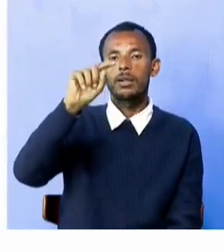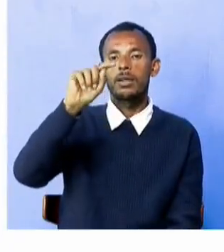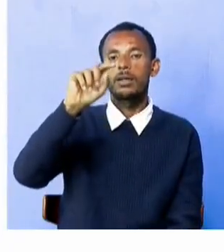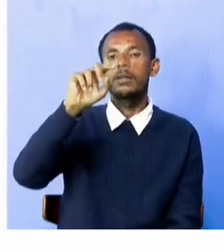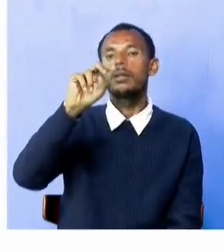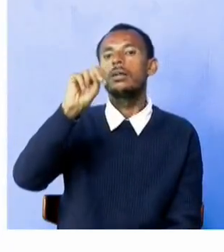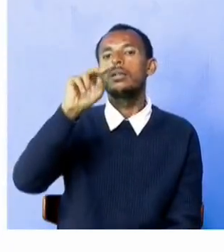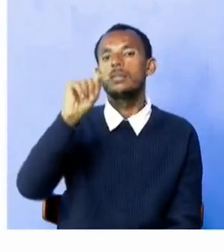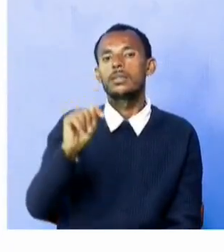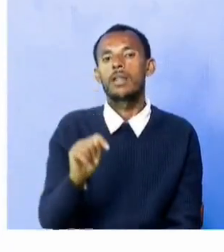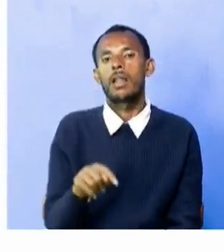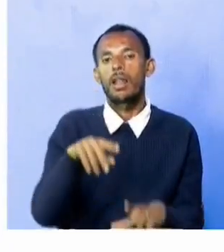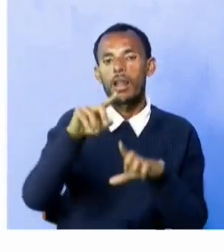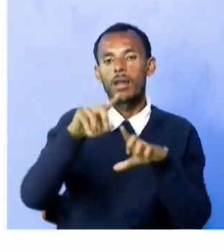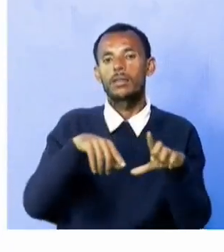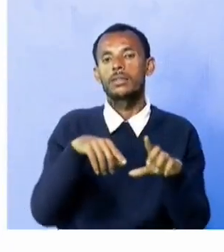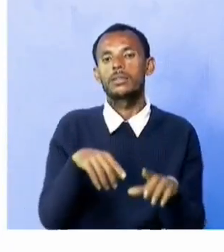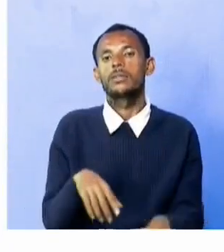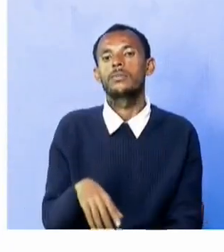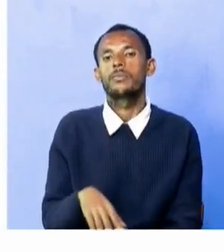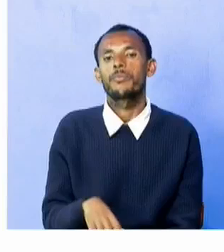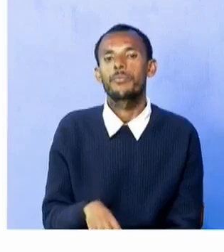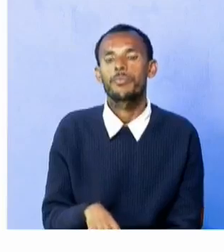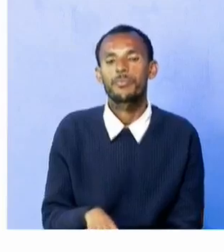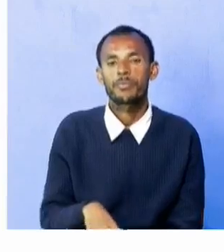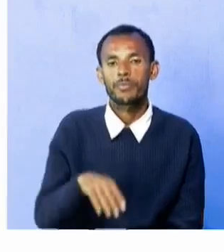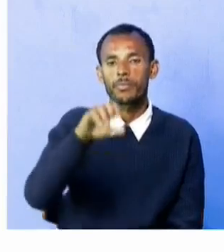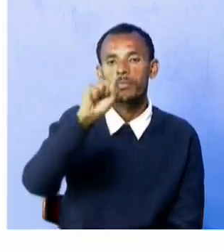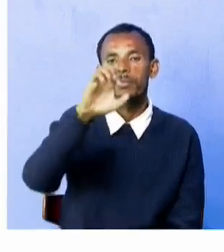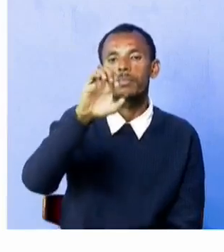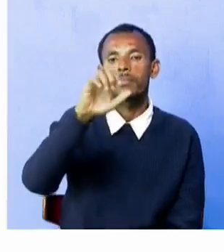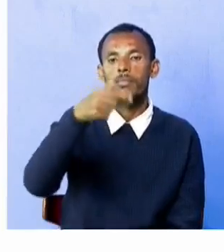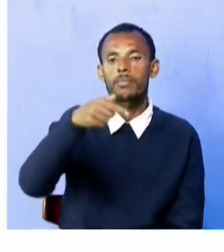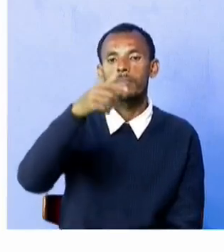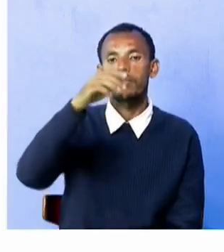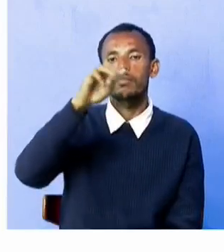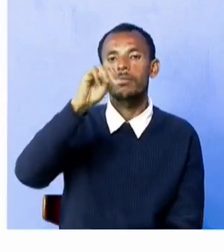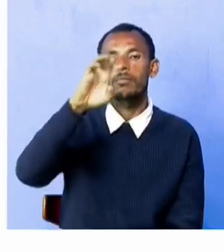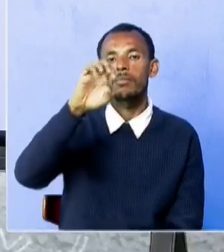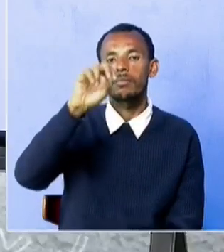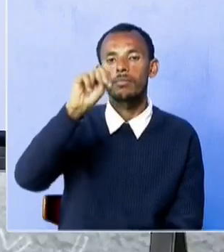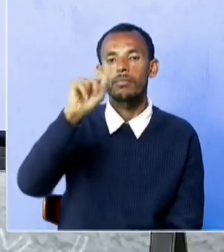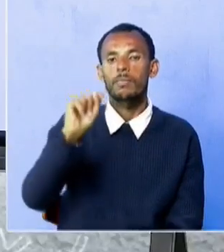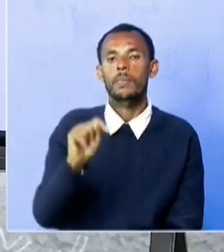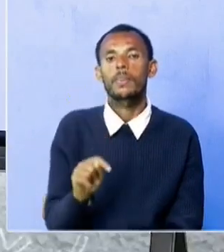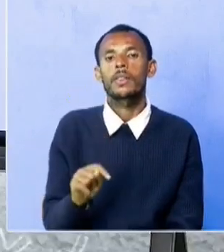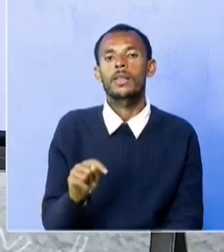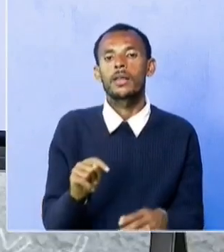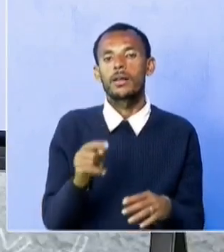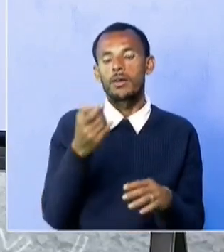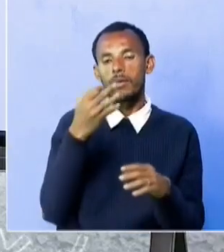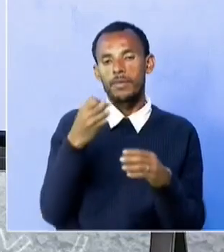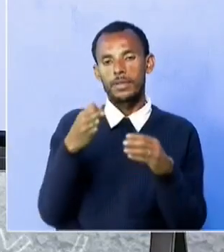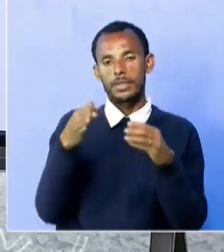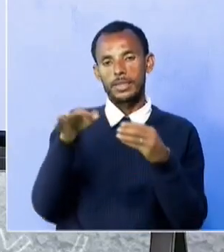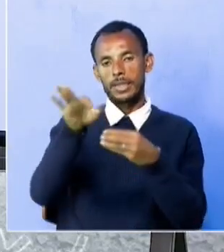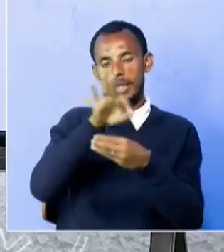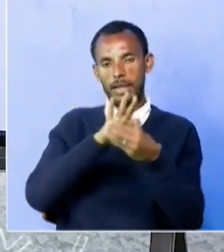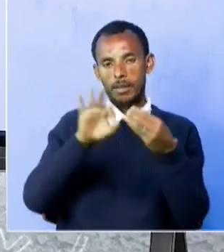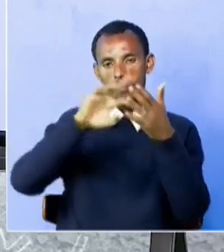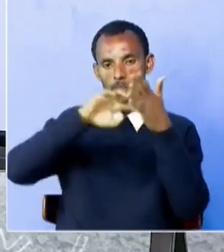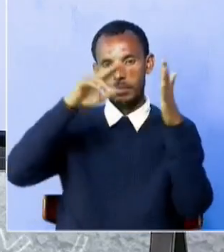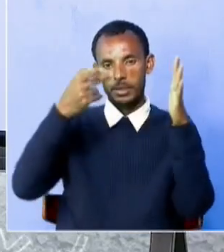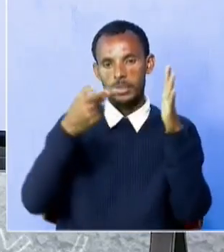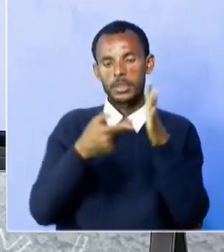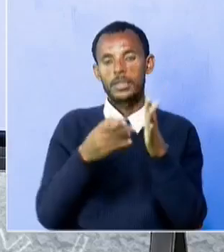Okay, segment of a circle. Now, segment of a circle is